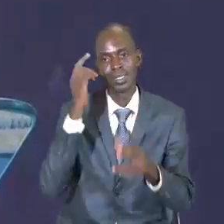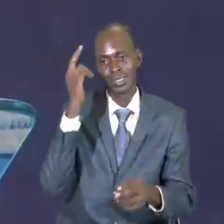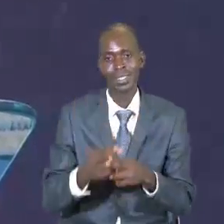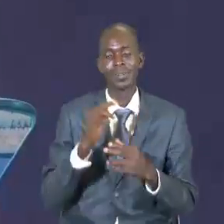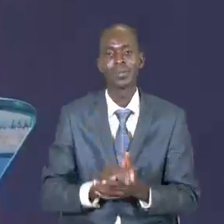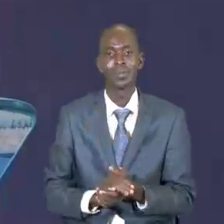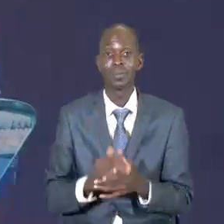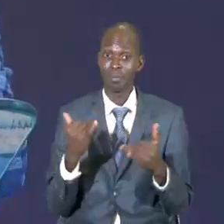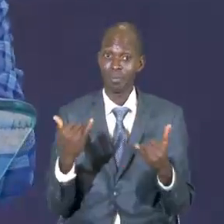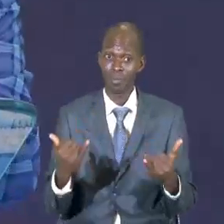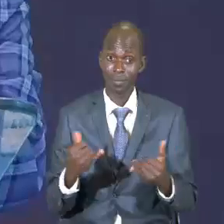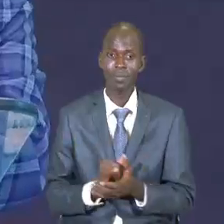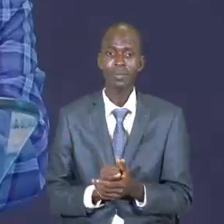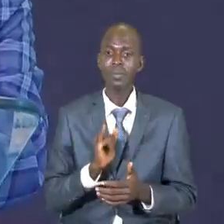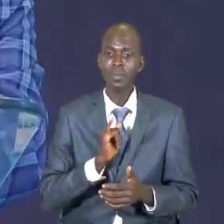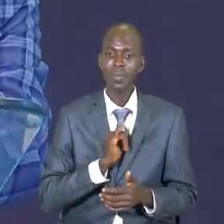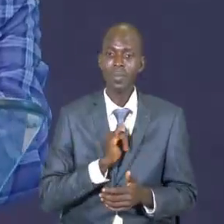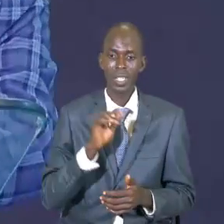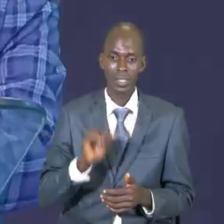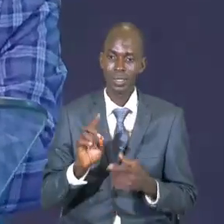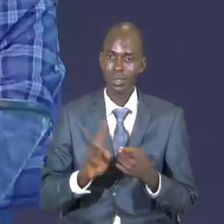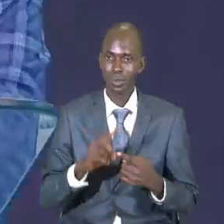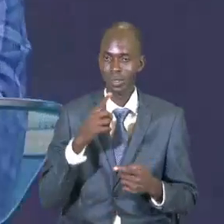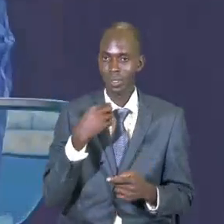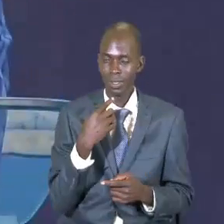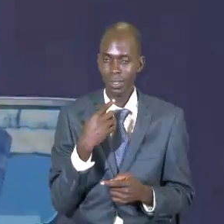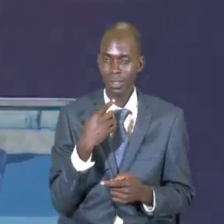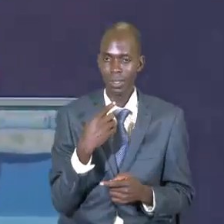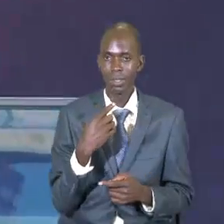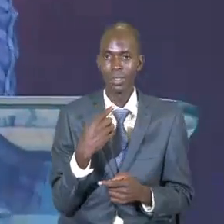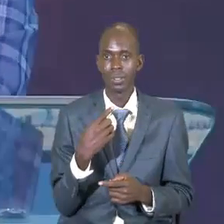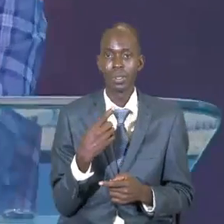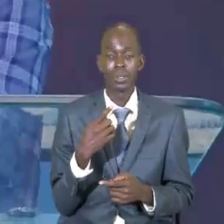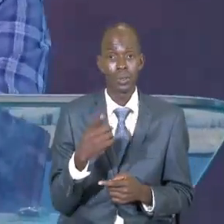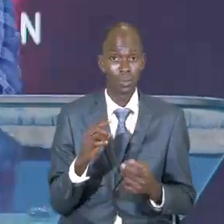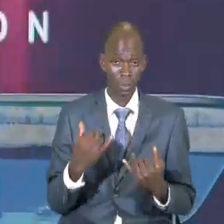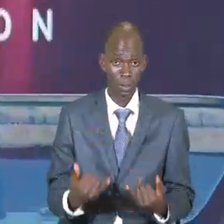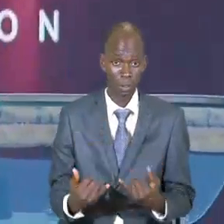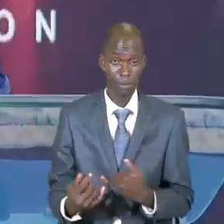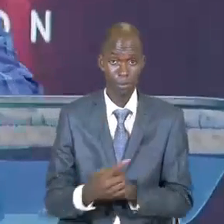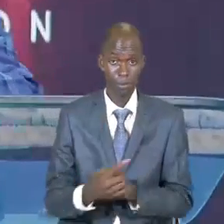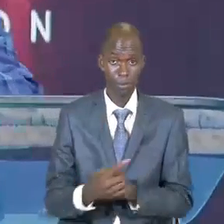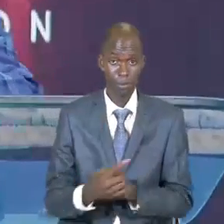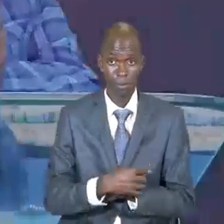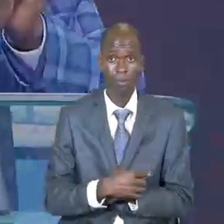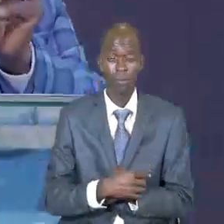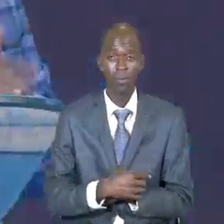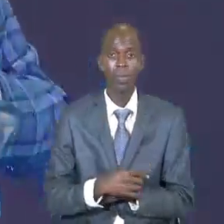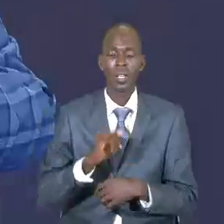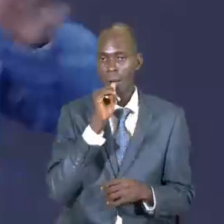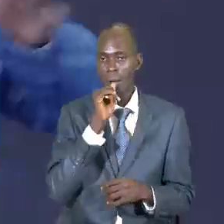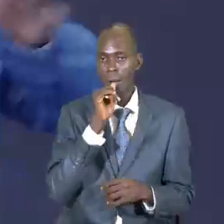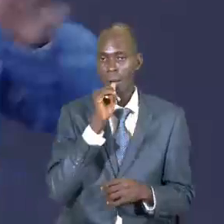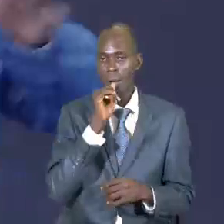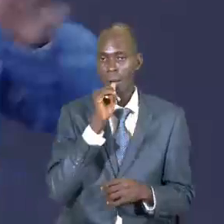Now, I need to tell you a special plan. Today, I'll be dealing with the letter